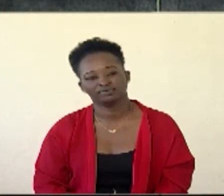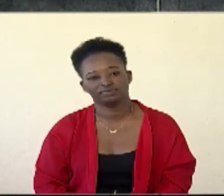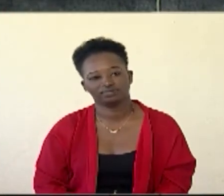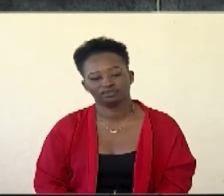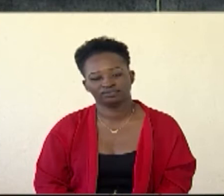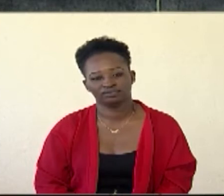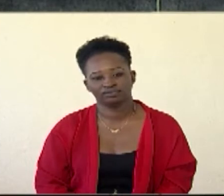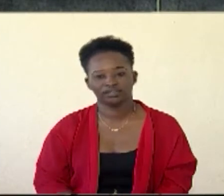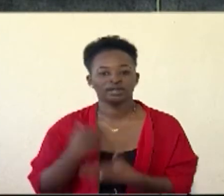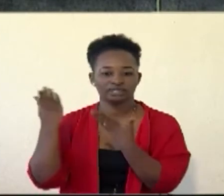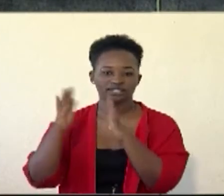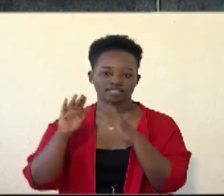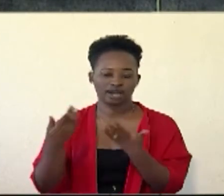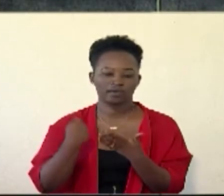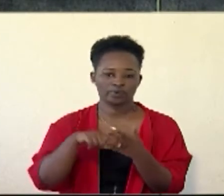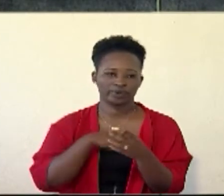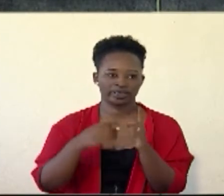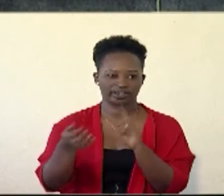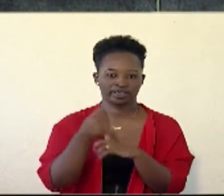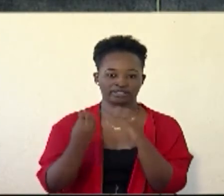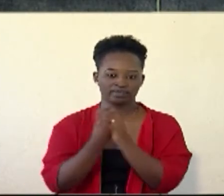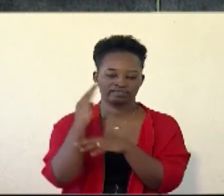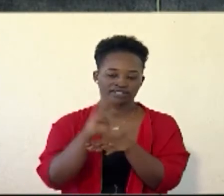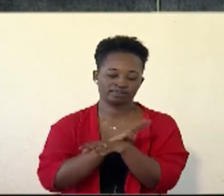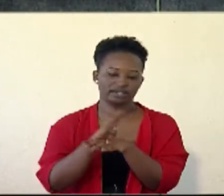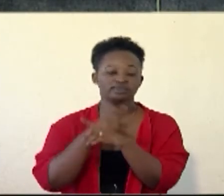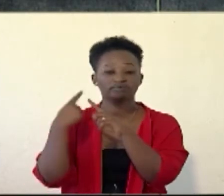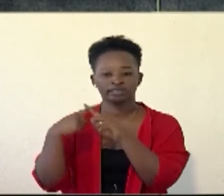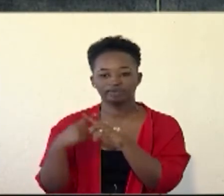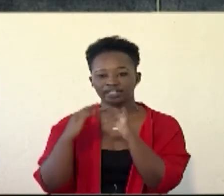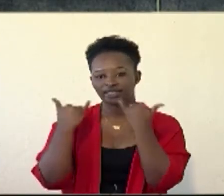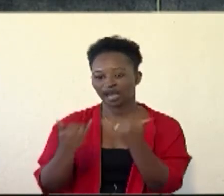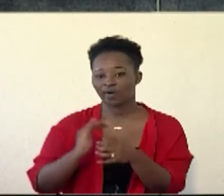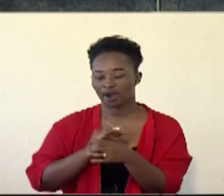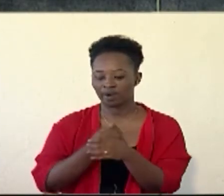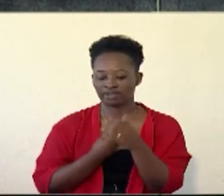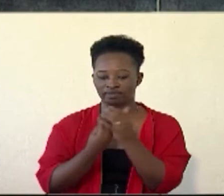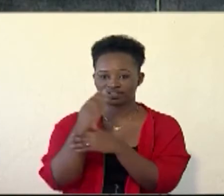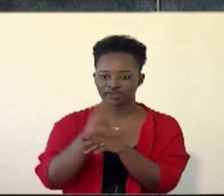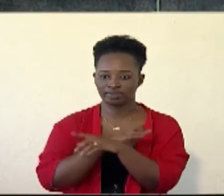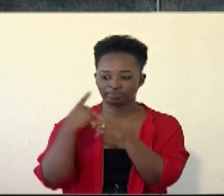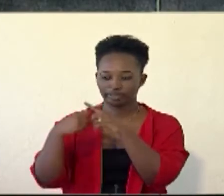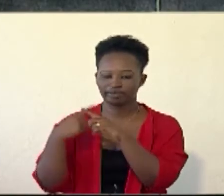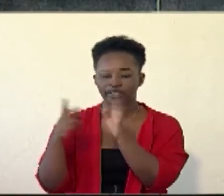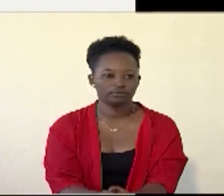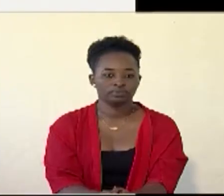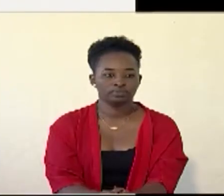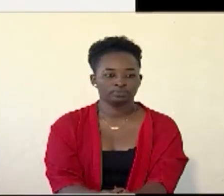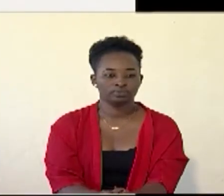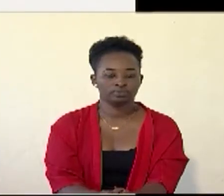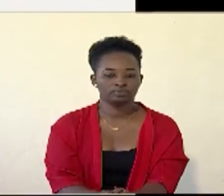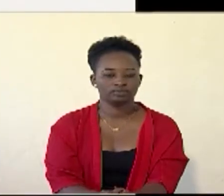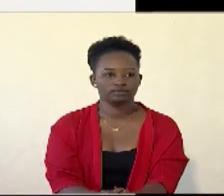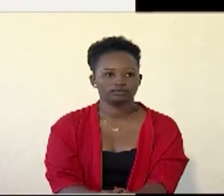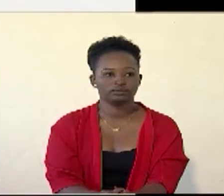times. That is how we get the investment multiplier. Now, our investment multiplier is 100 times. And how do